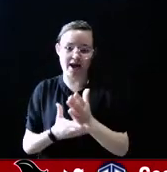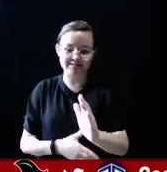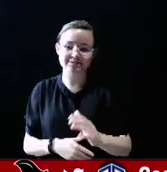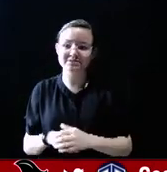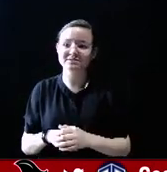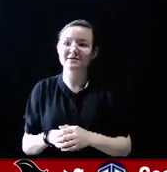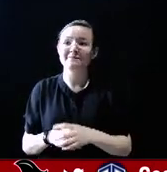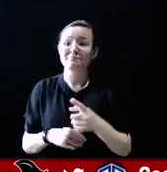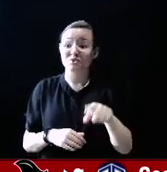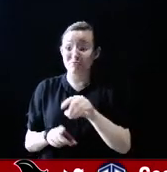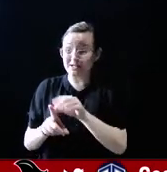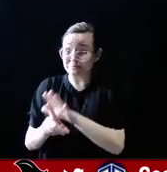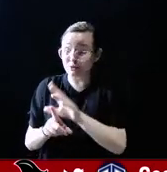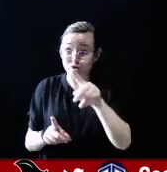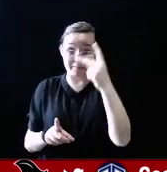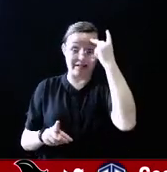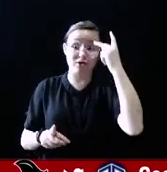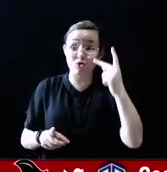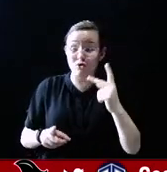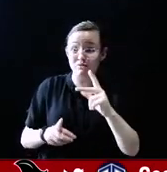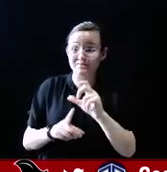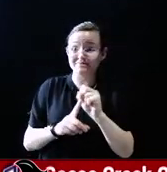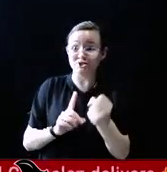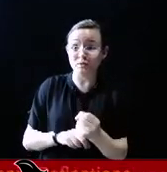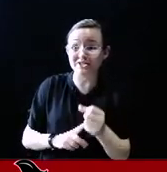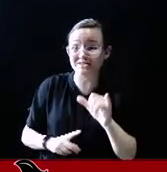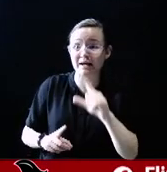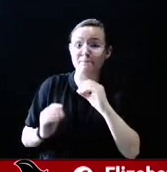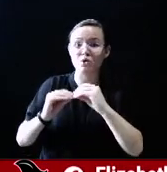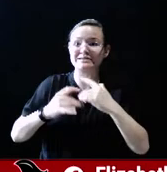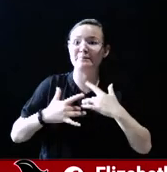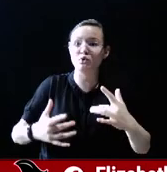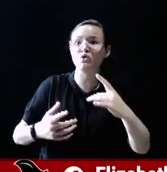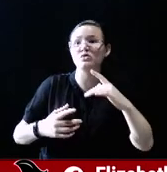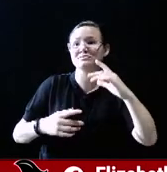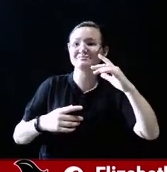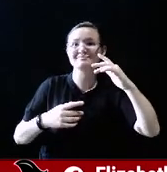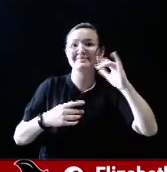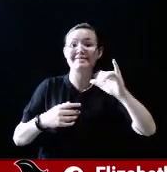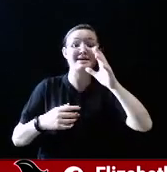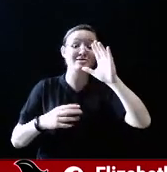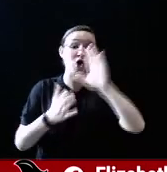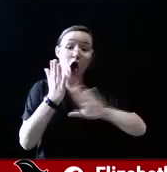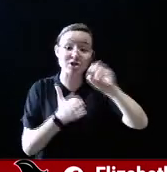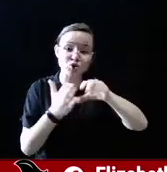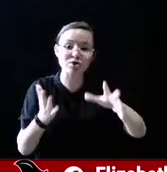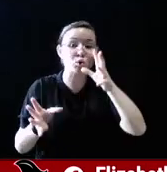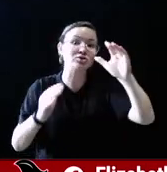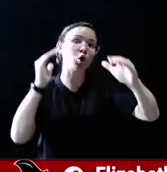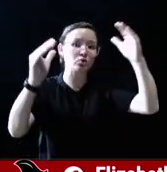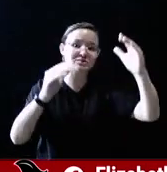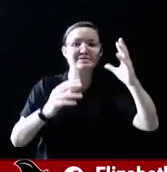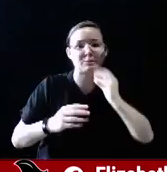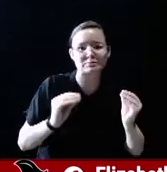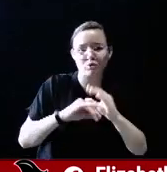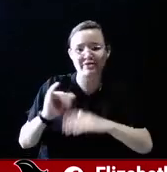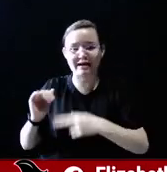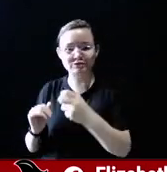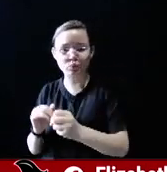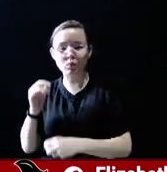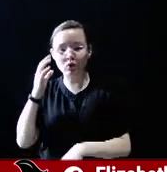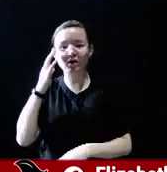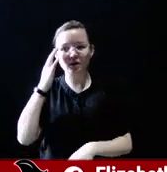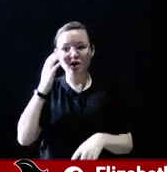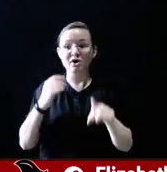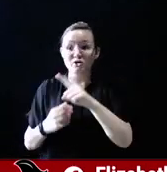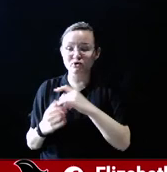to politically charged matters that are more typical of a college student or an adult. You've seen more and learned more about our government and our inner